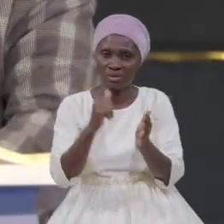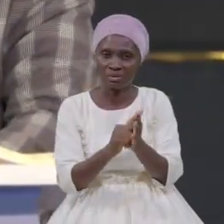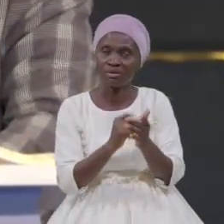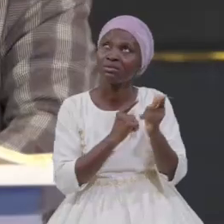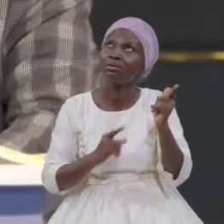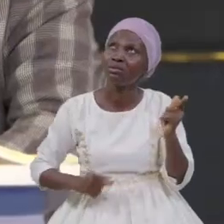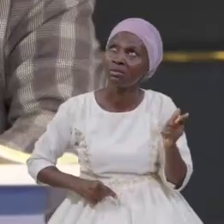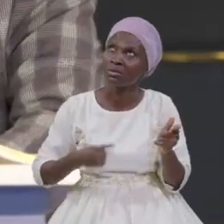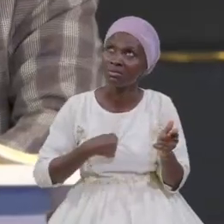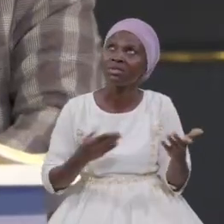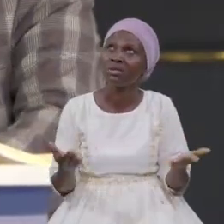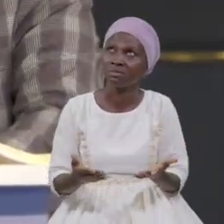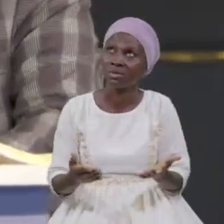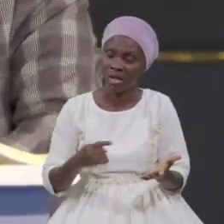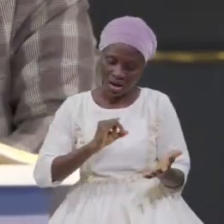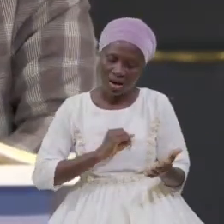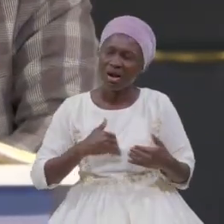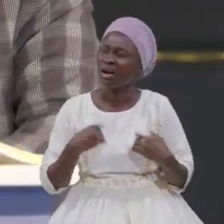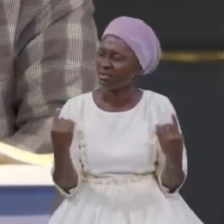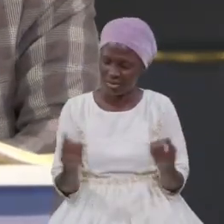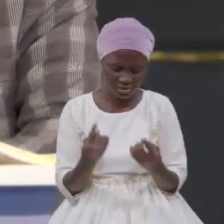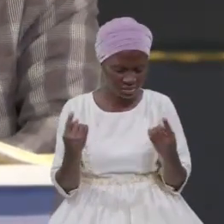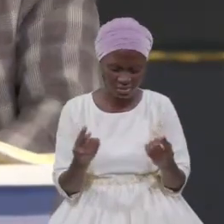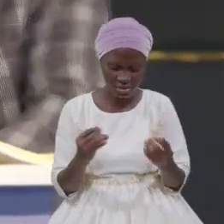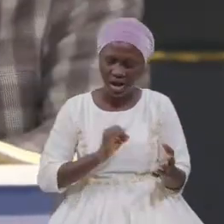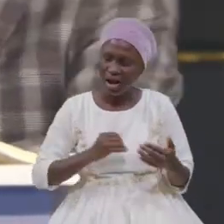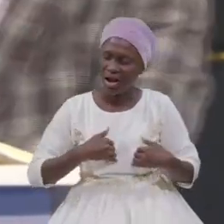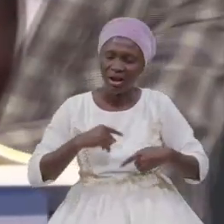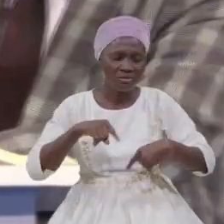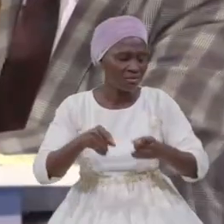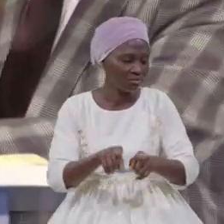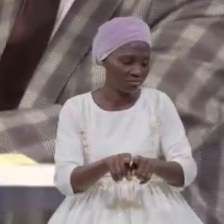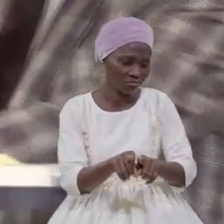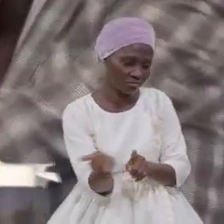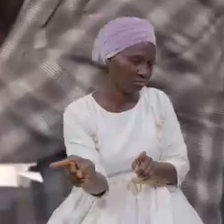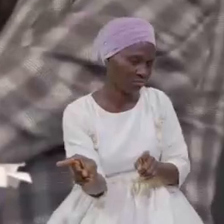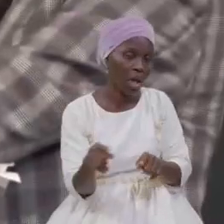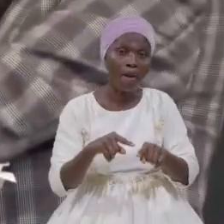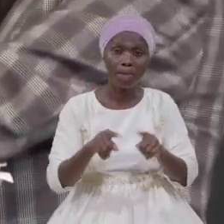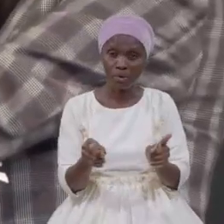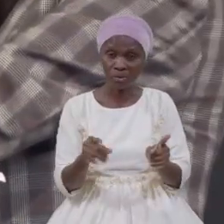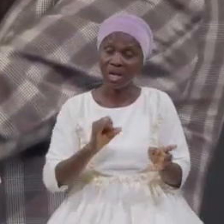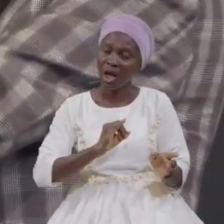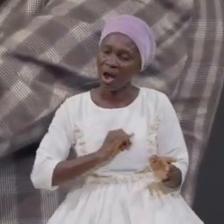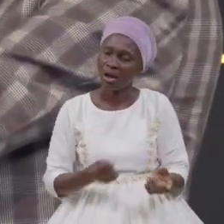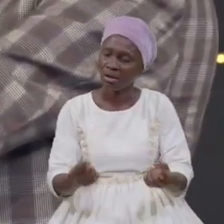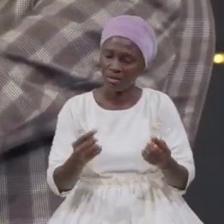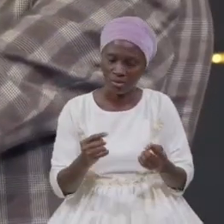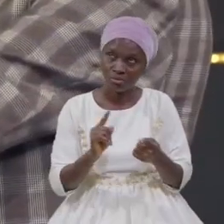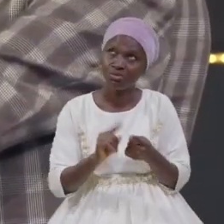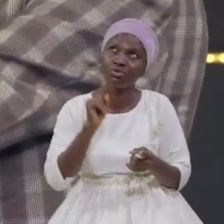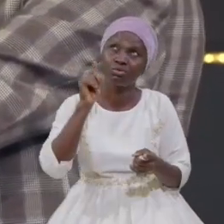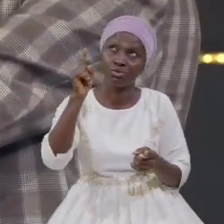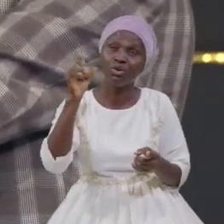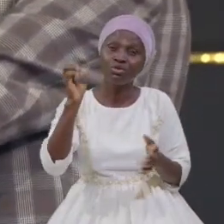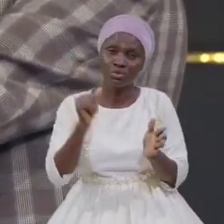have sinned. I have gone astray. But I come to you so I can